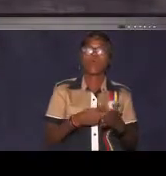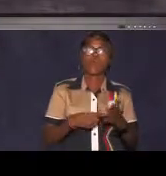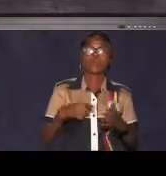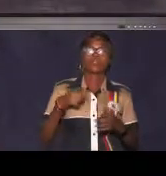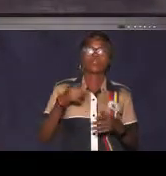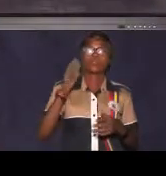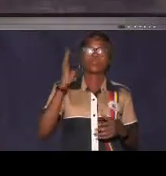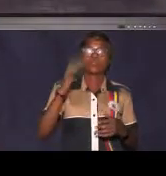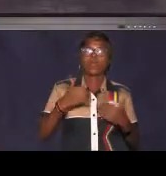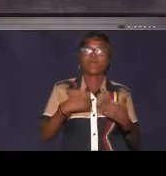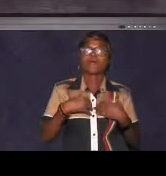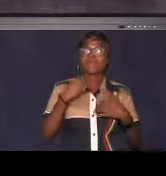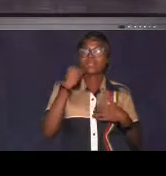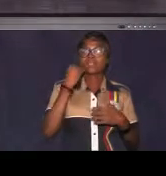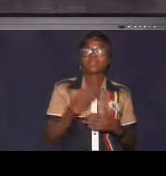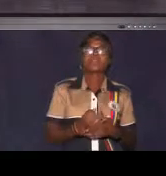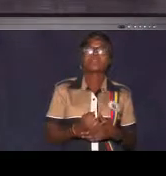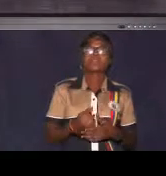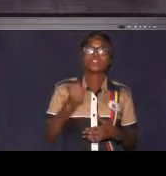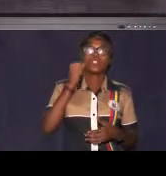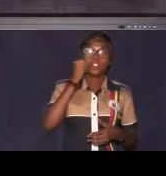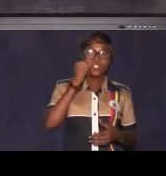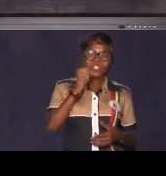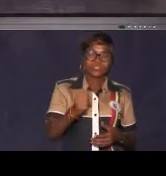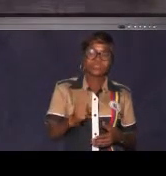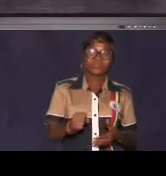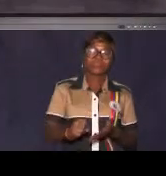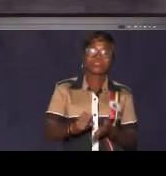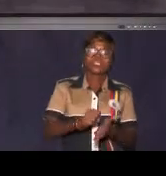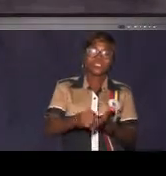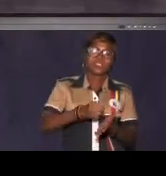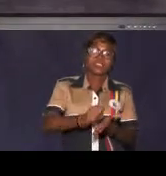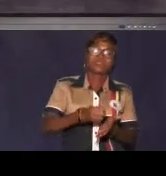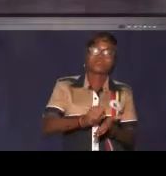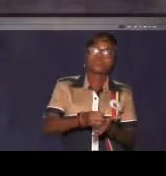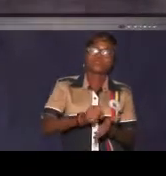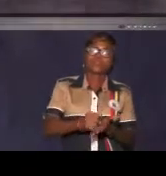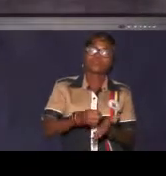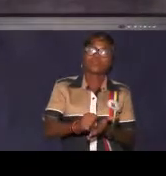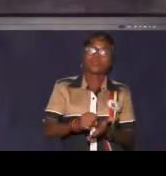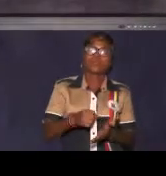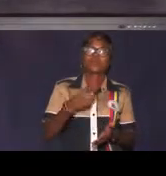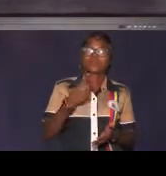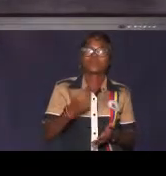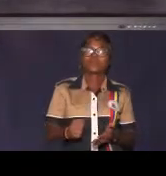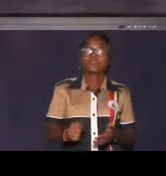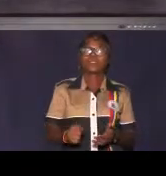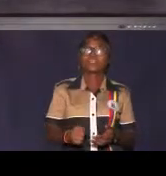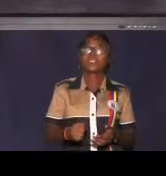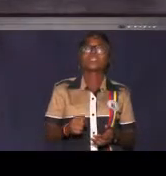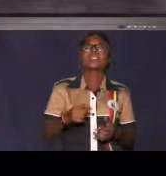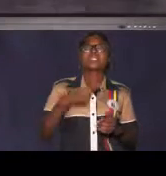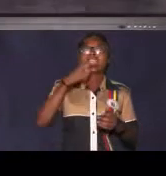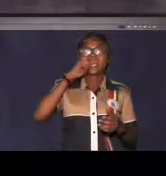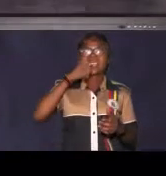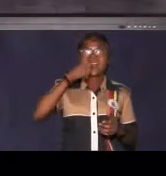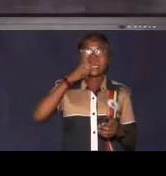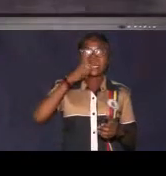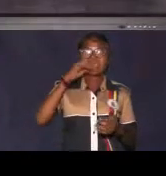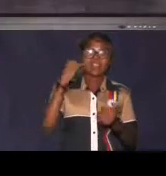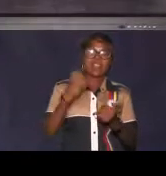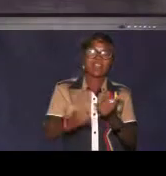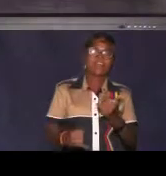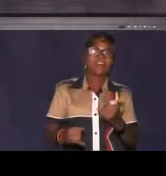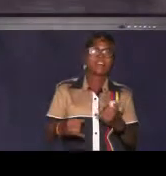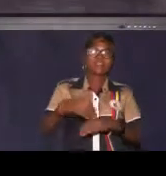So what you should have is, she ground the corn last night. When you're talking about what happened